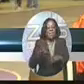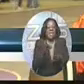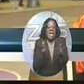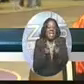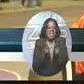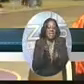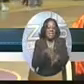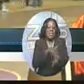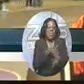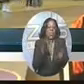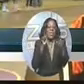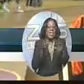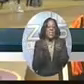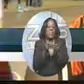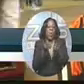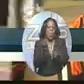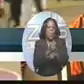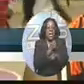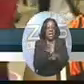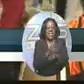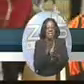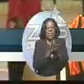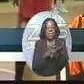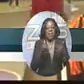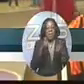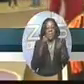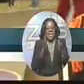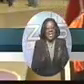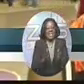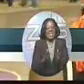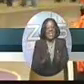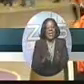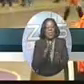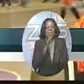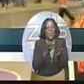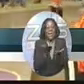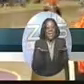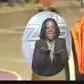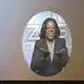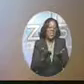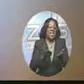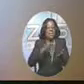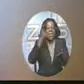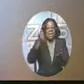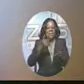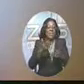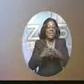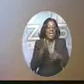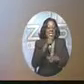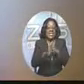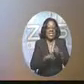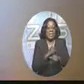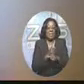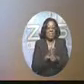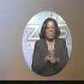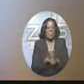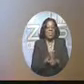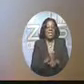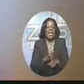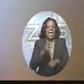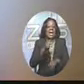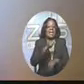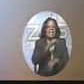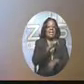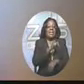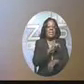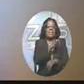We got a little more practice to go. Some of our players weren't out here tonight, so we'll get it from next game. And from the Thanksgiving Tabernacle basketball